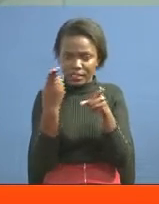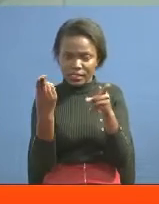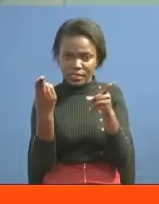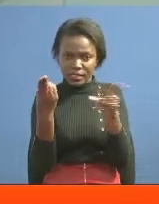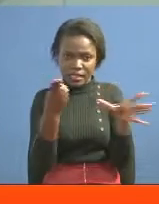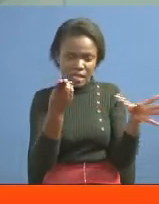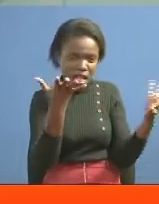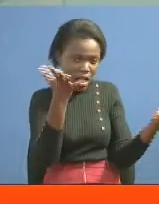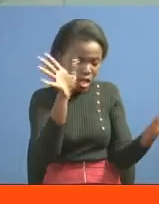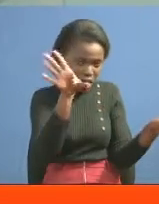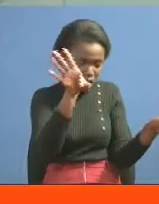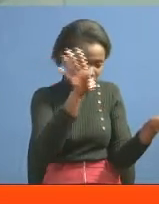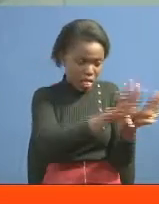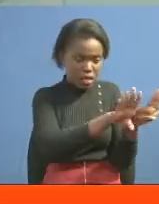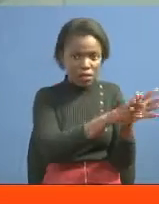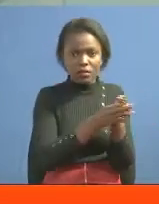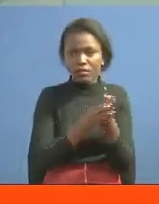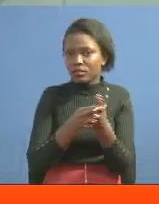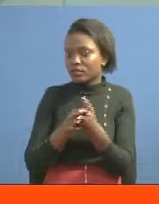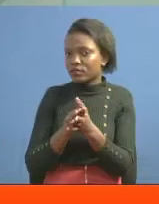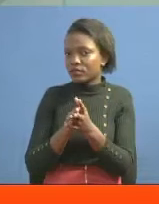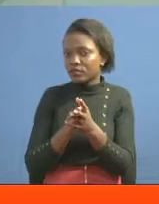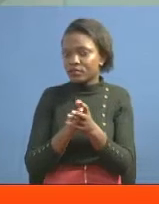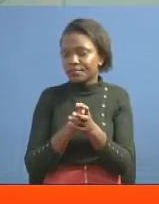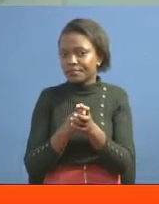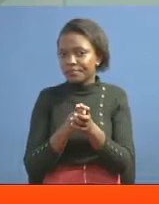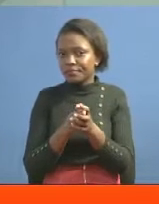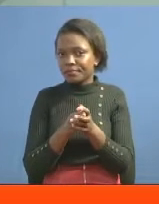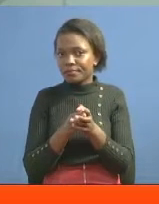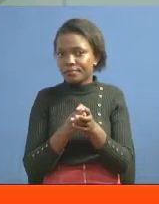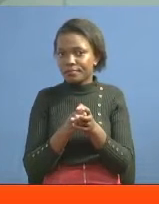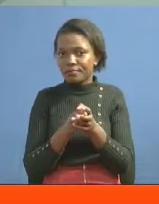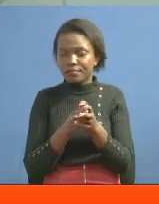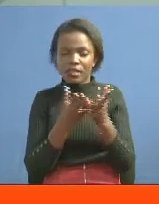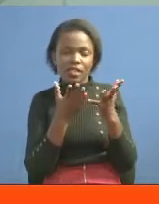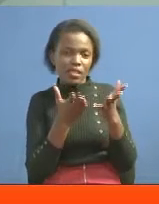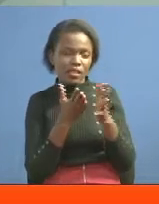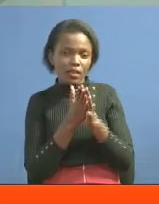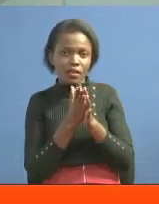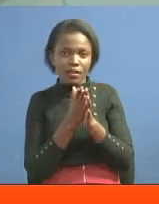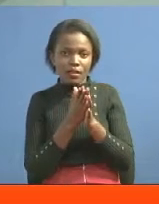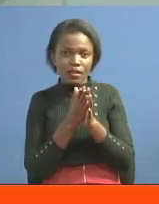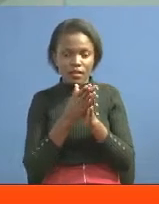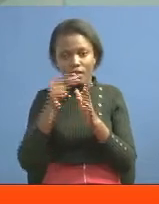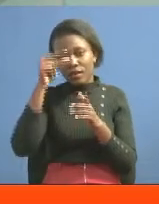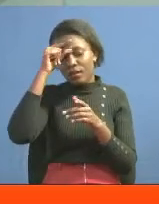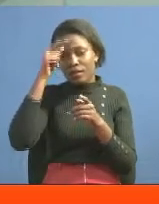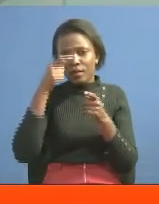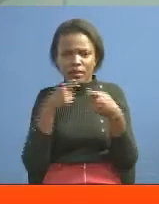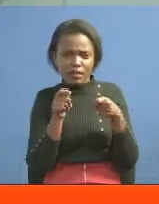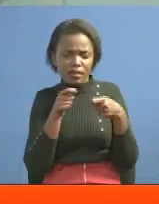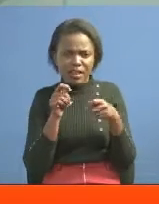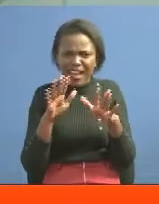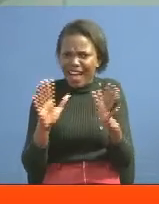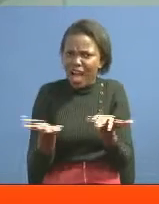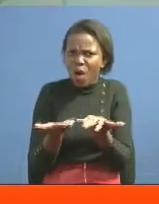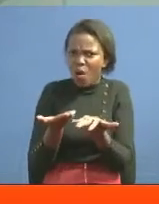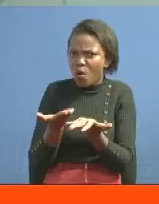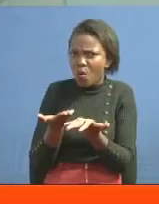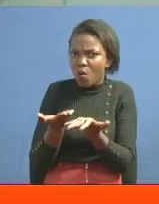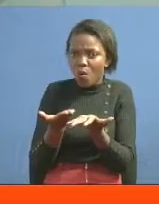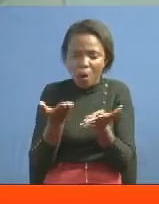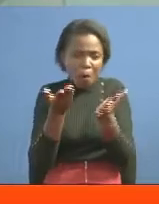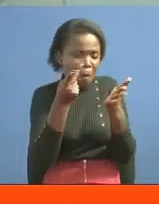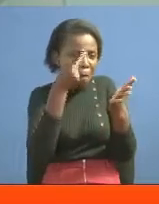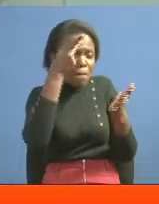had started taking off, but then we took another dip. And so I think the prerogative here really is on the government to try and see how do we put in place